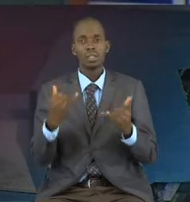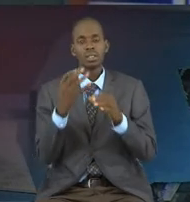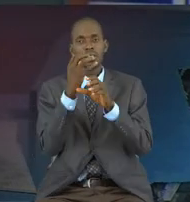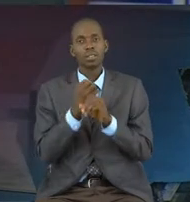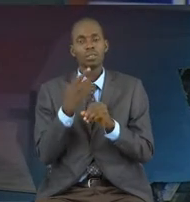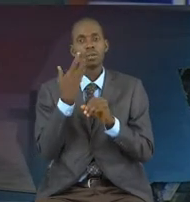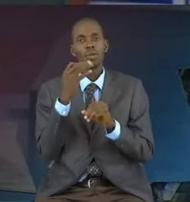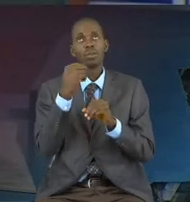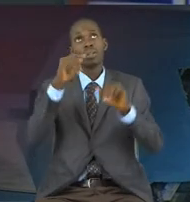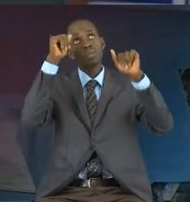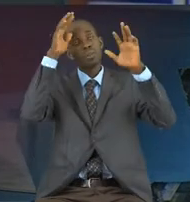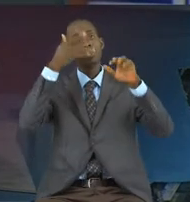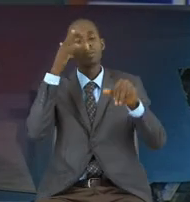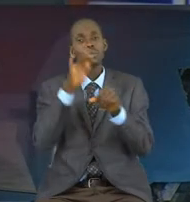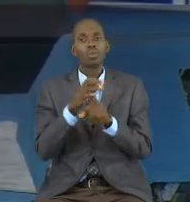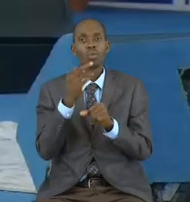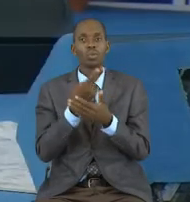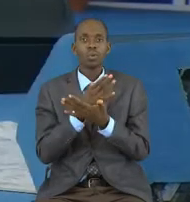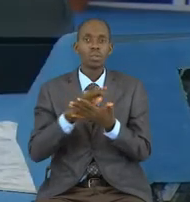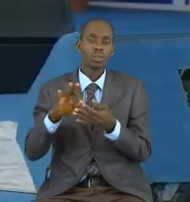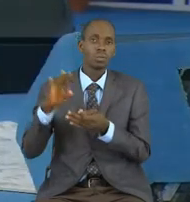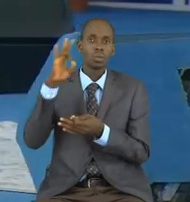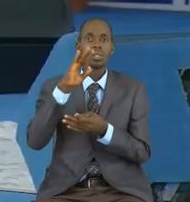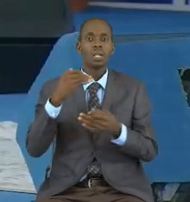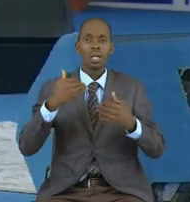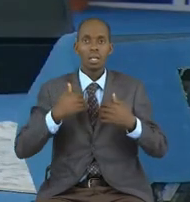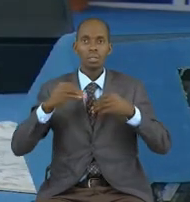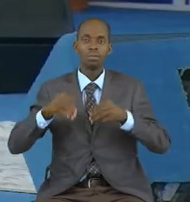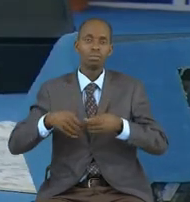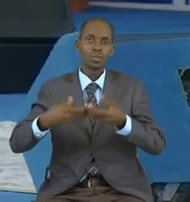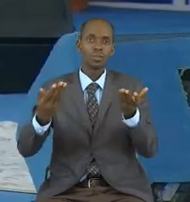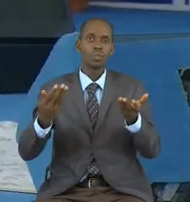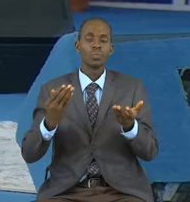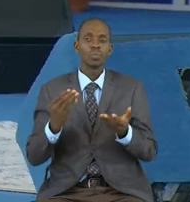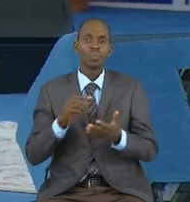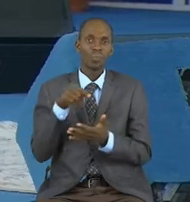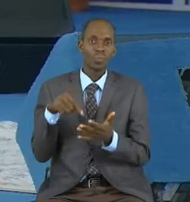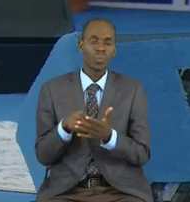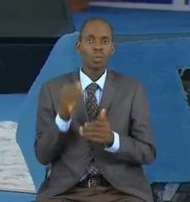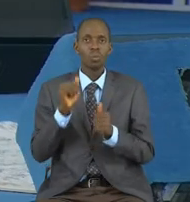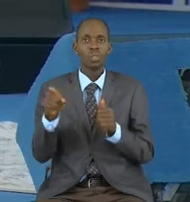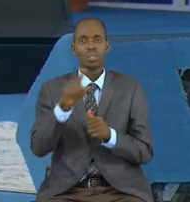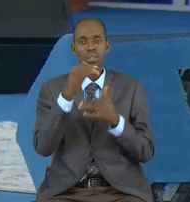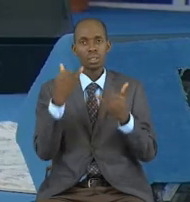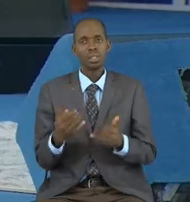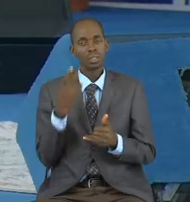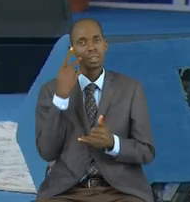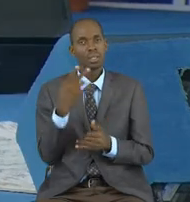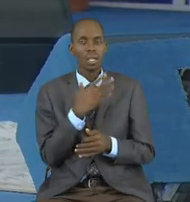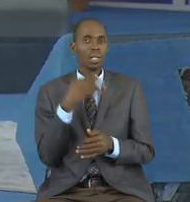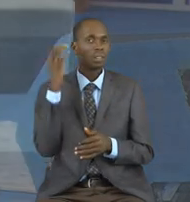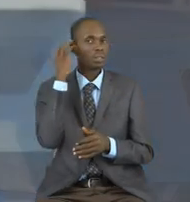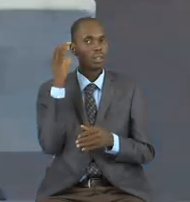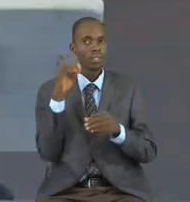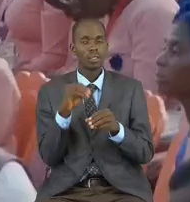has shed forth this which he now see and hear. Let's come to number 2 there. Number 2